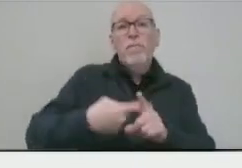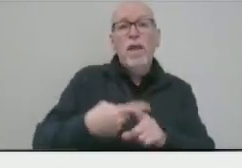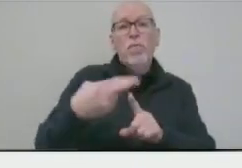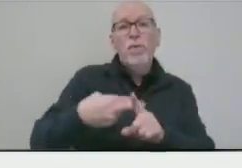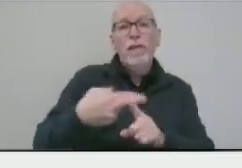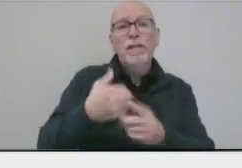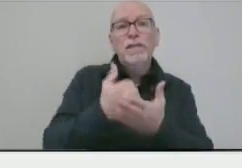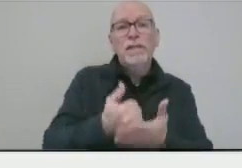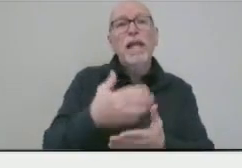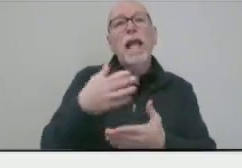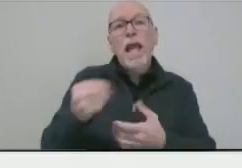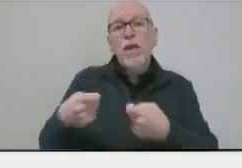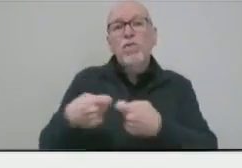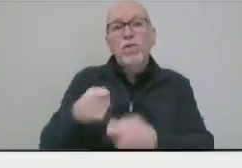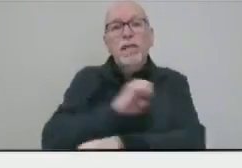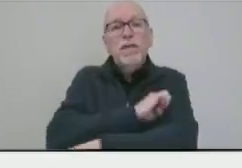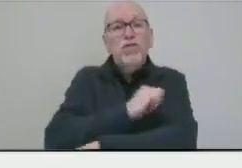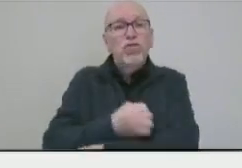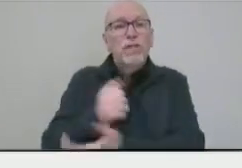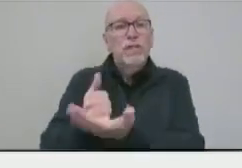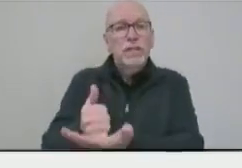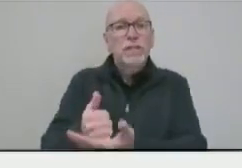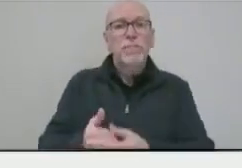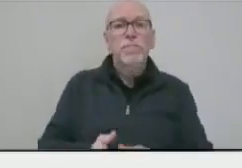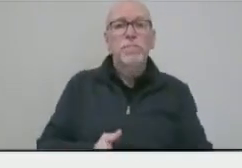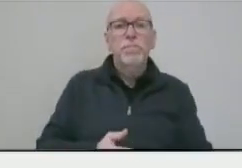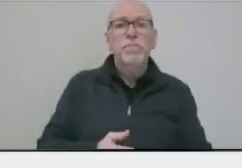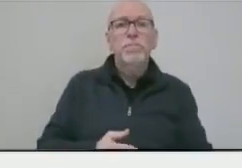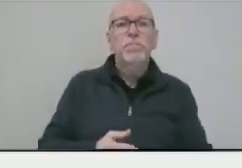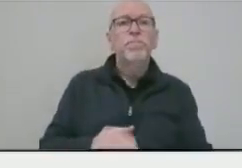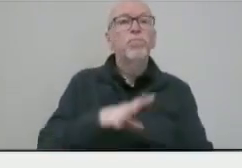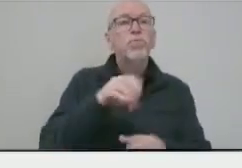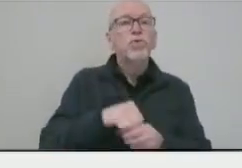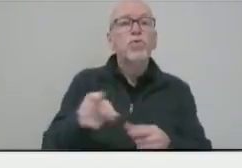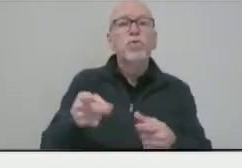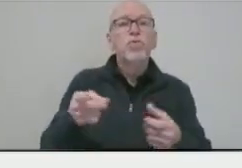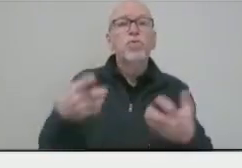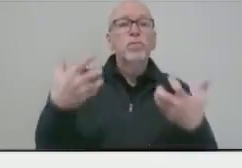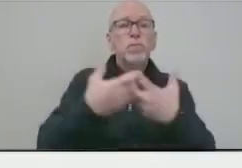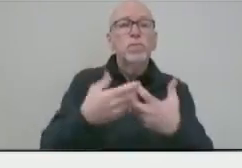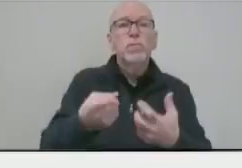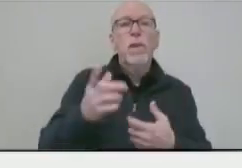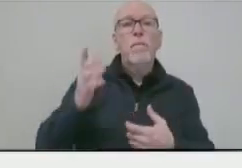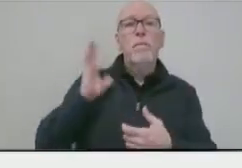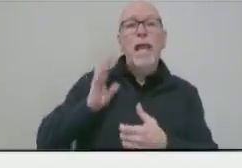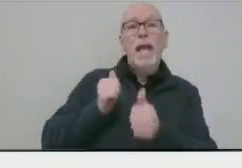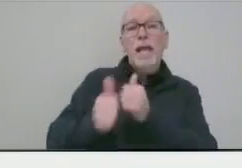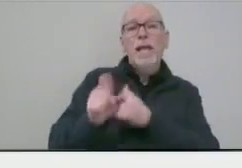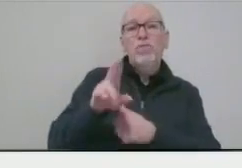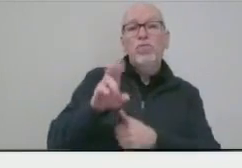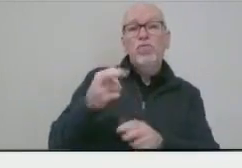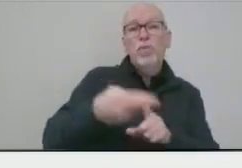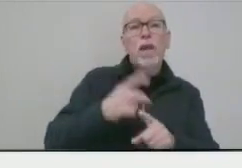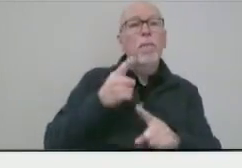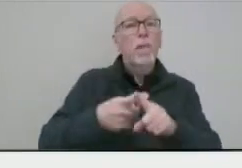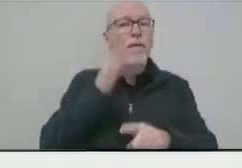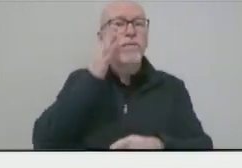and utility home energy assistance. This includes a combination of past due rent and future months' rent.